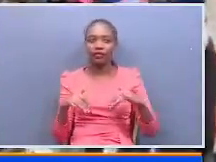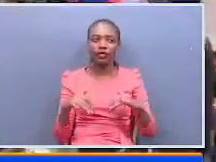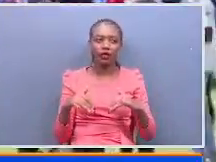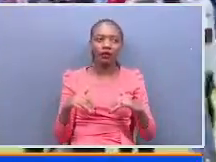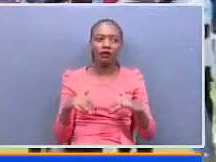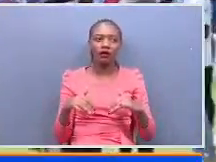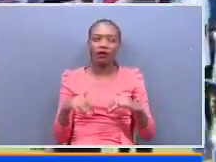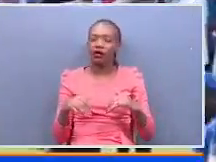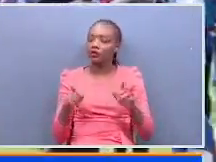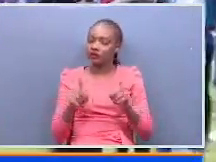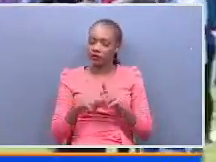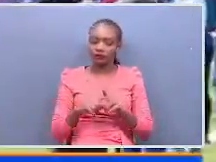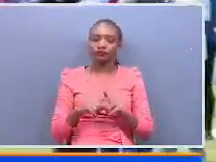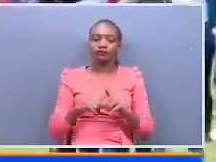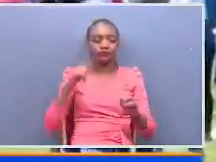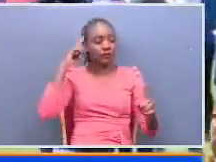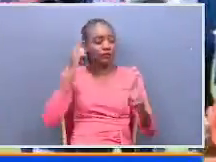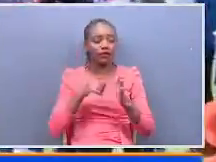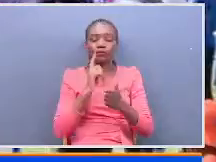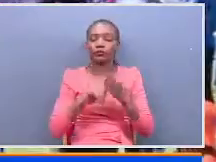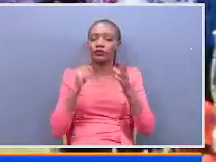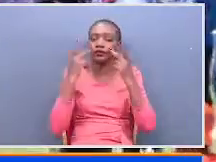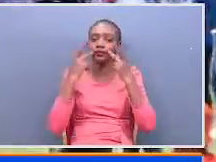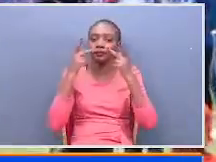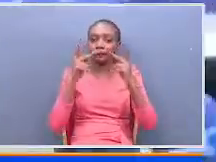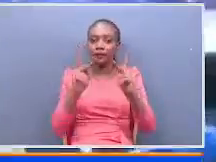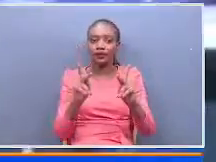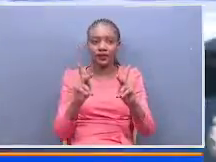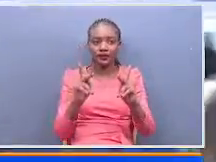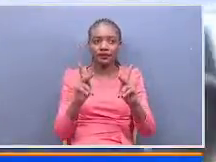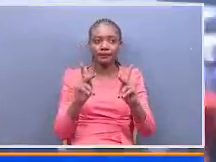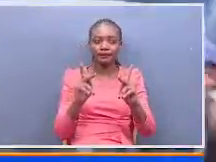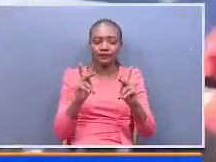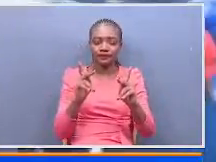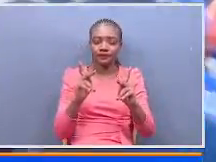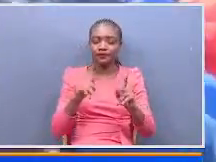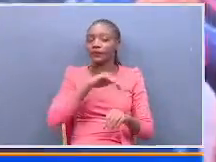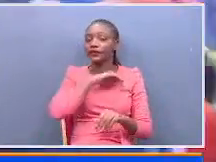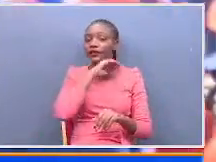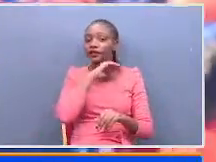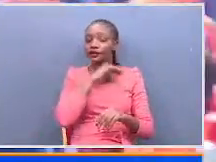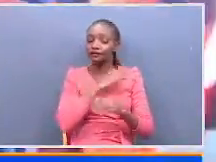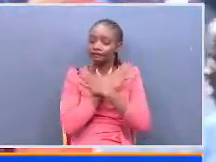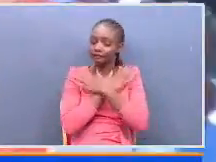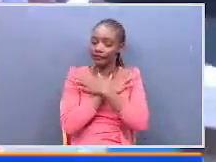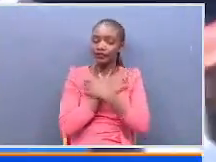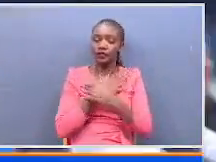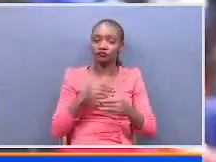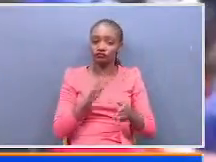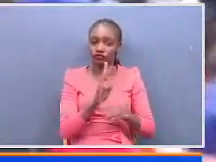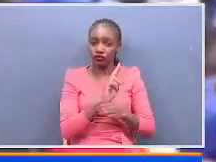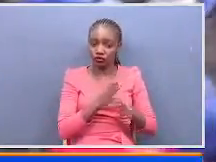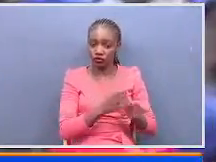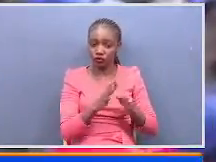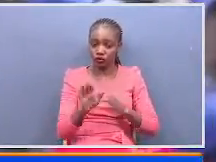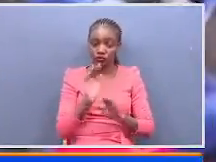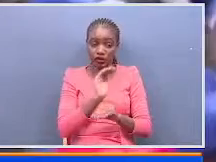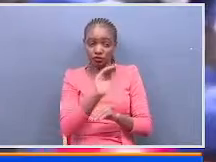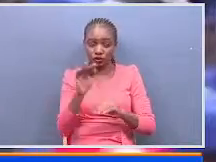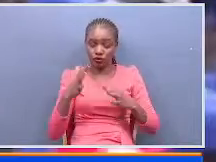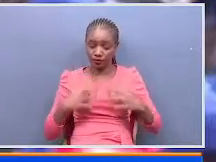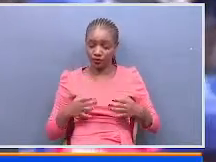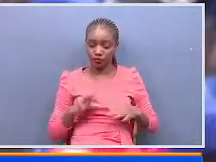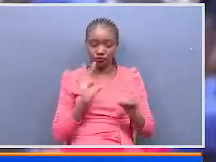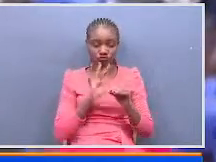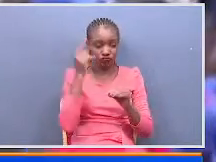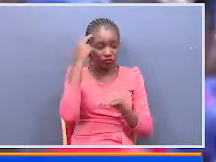of Saturday afternoon in Kasarani as Odinga's allies took the opportunity to woo the voters. Wao wameamua